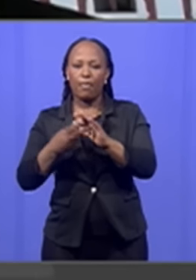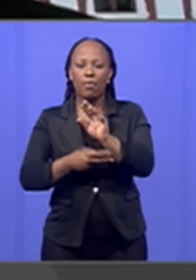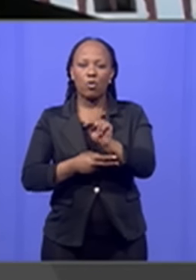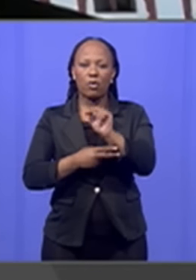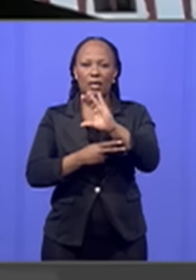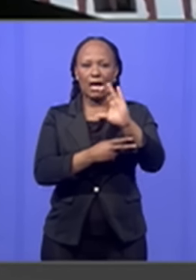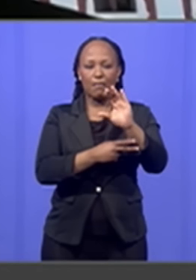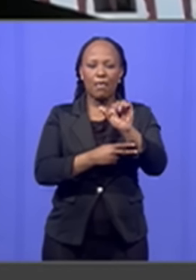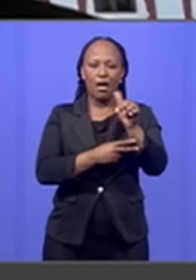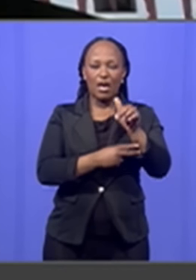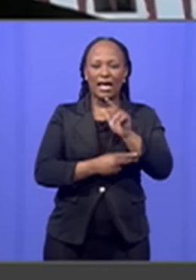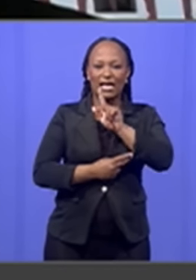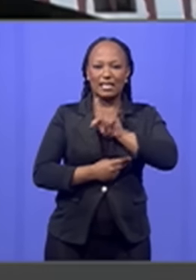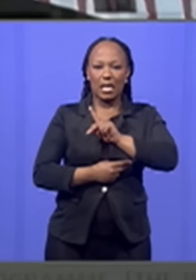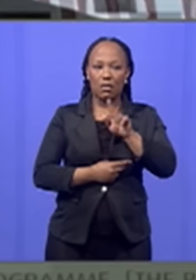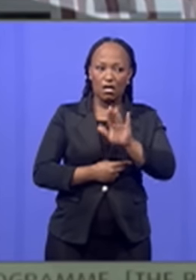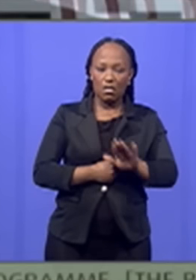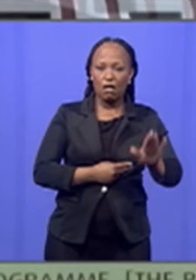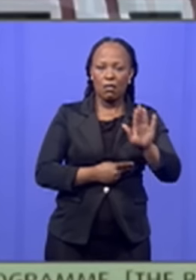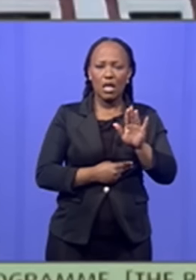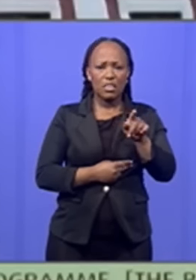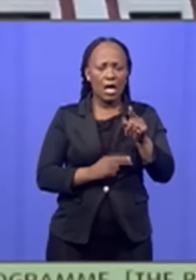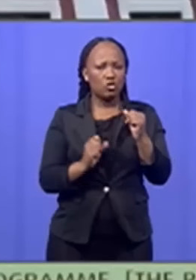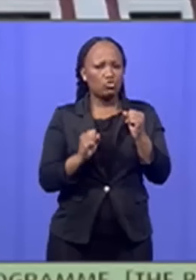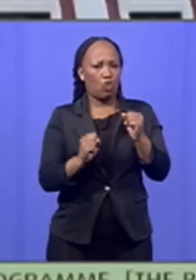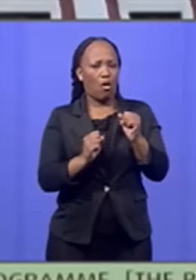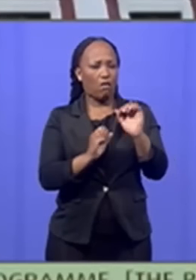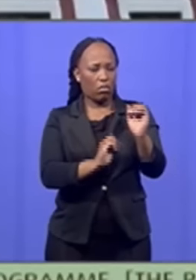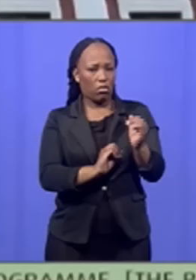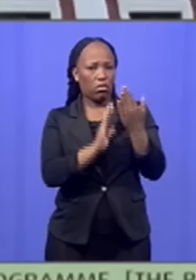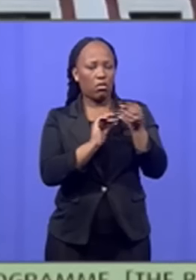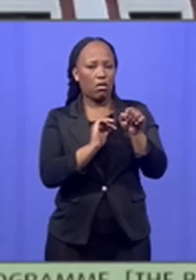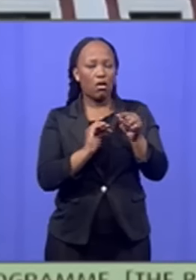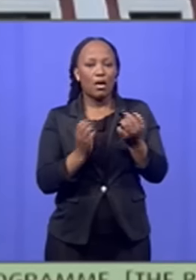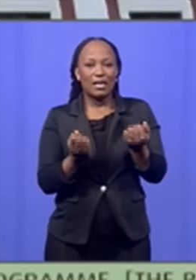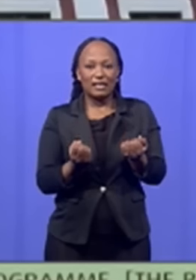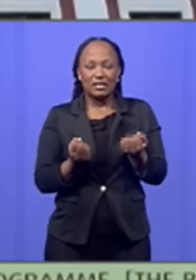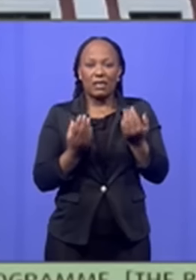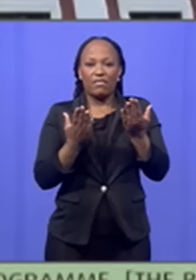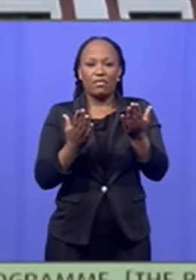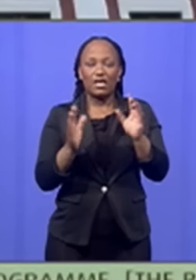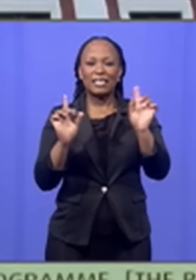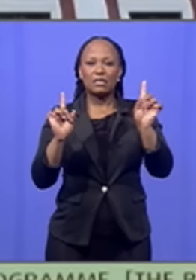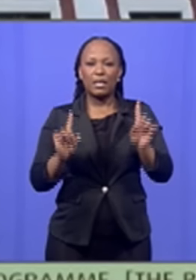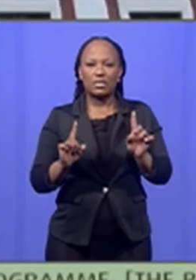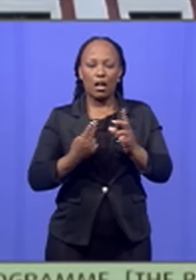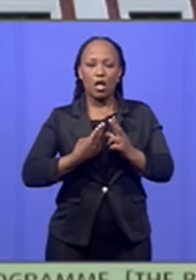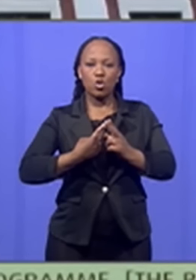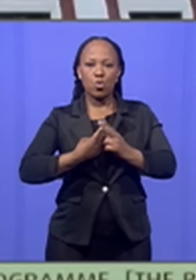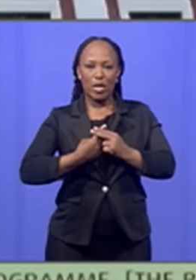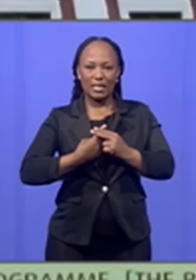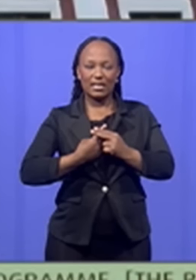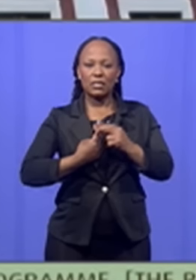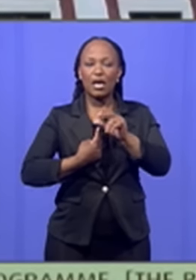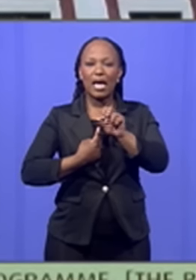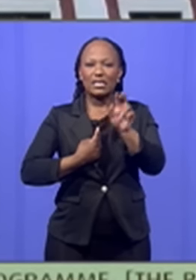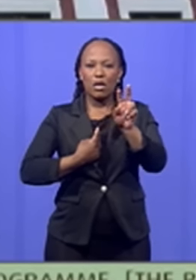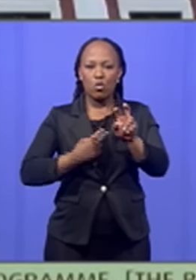in KwaZulu-Natal, have adopted strong approaches, which include the services of the Special Investigating Unit, or the